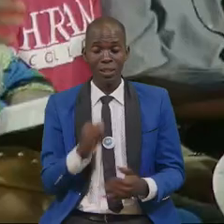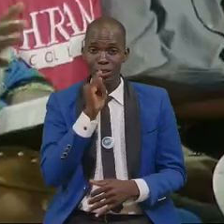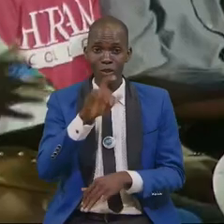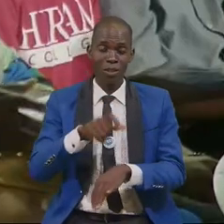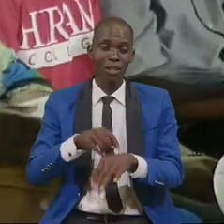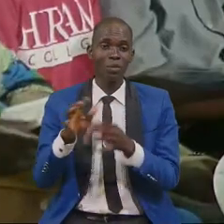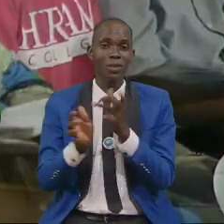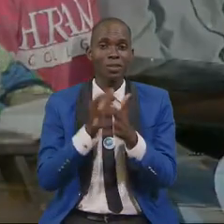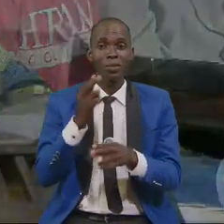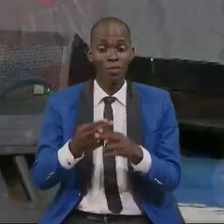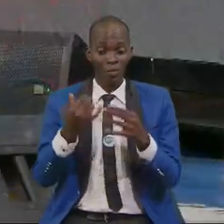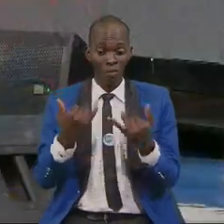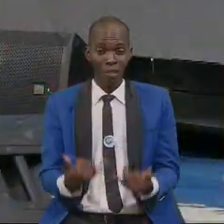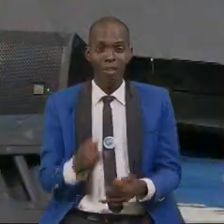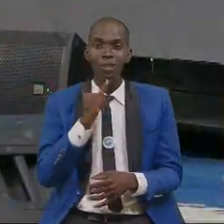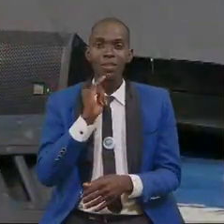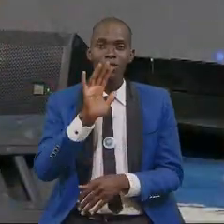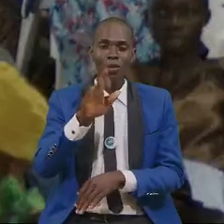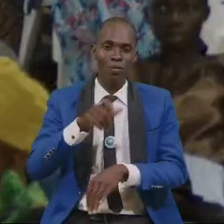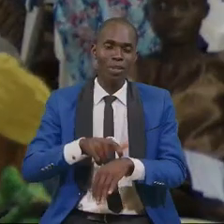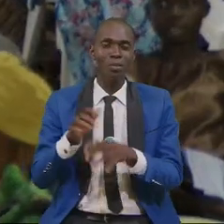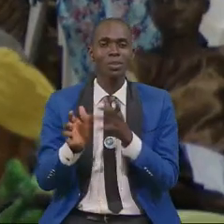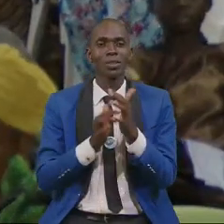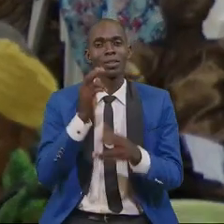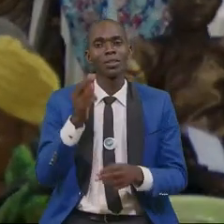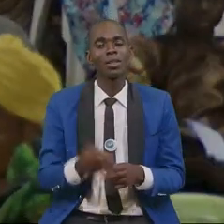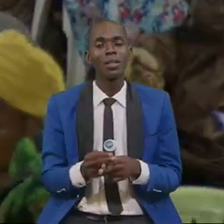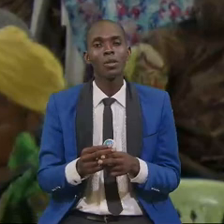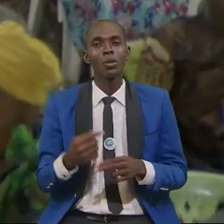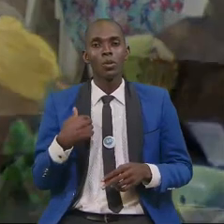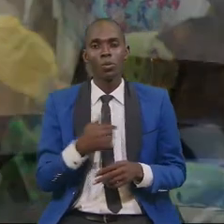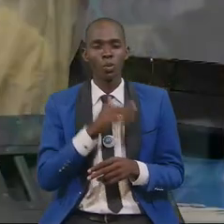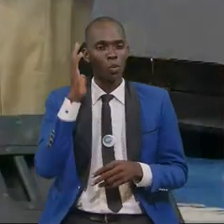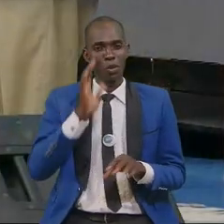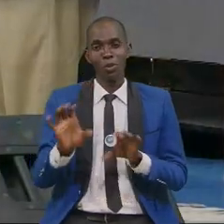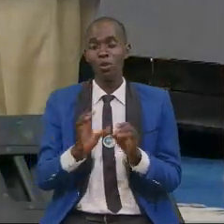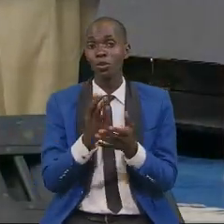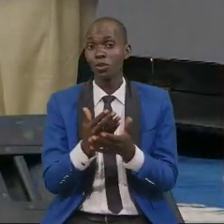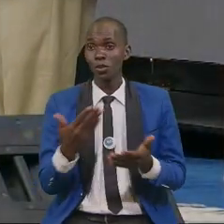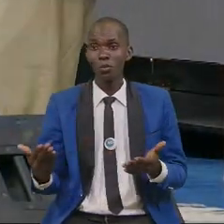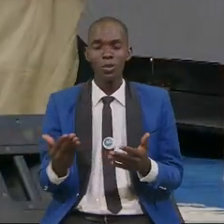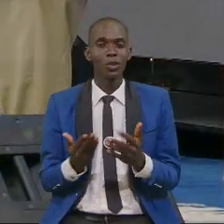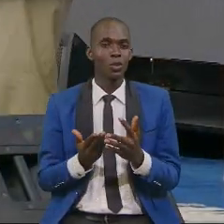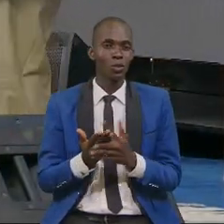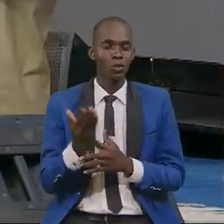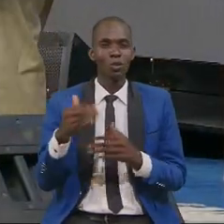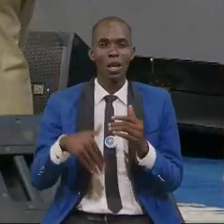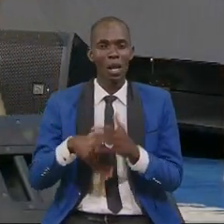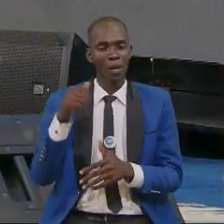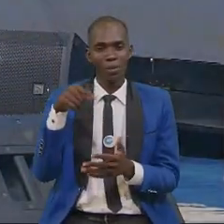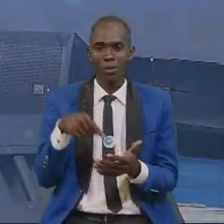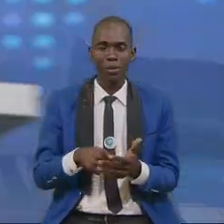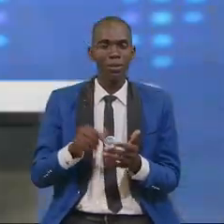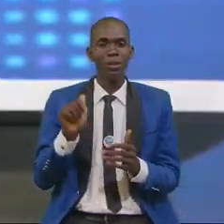I said, this is your time. Well, we're going to do something all through this crusade,